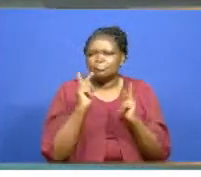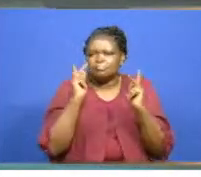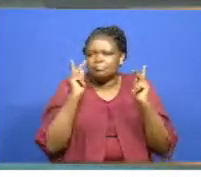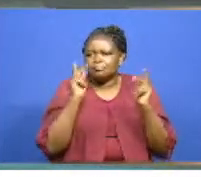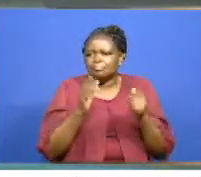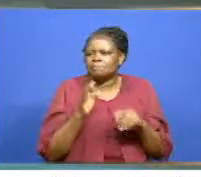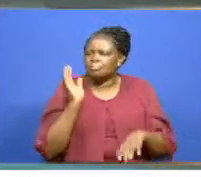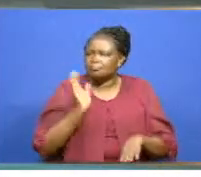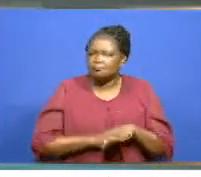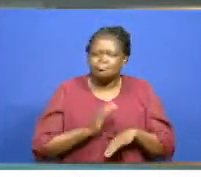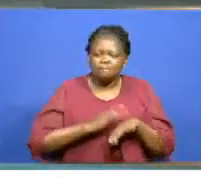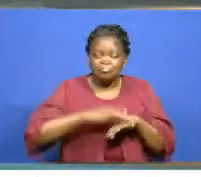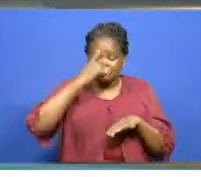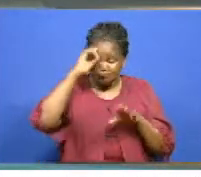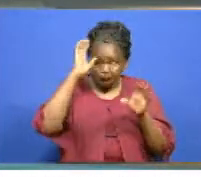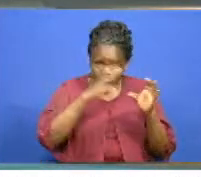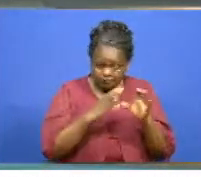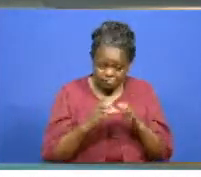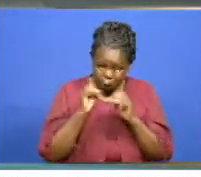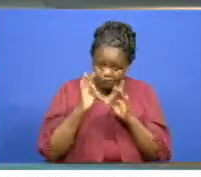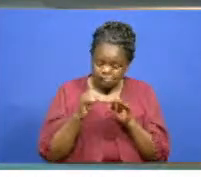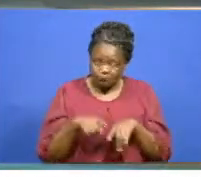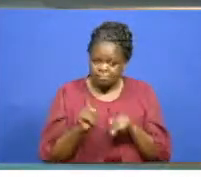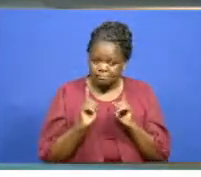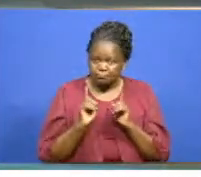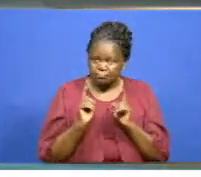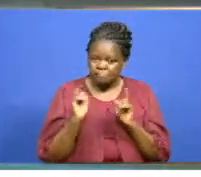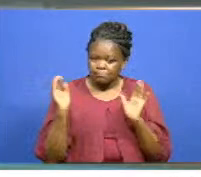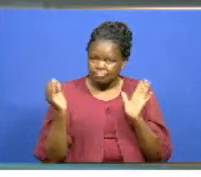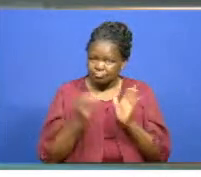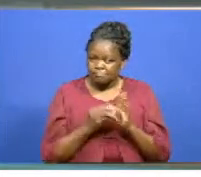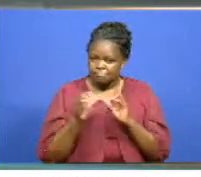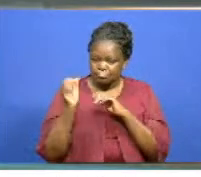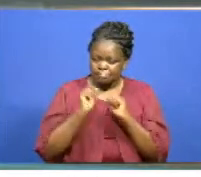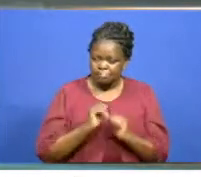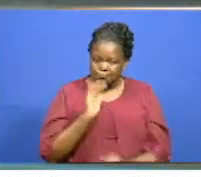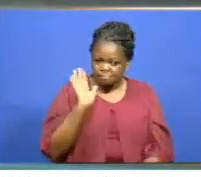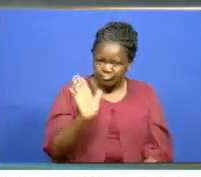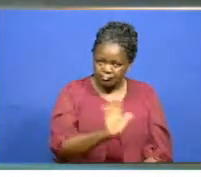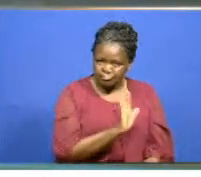party. So if they put their strategy in terms of